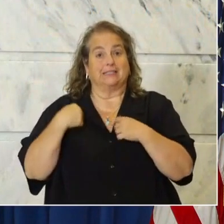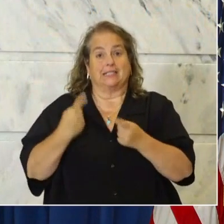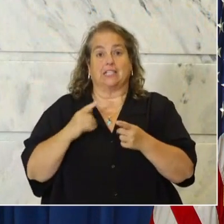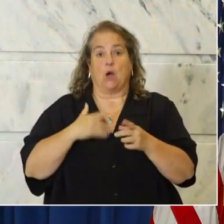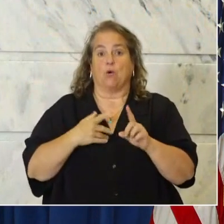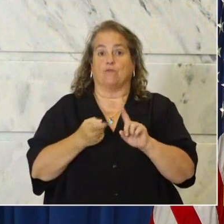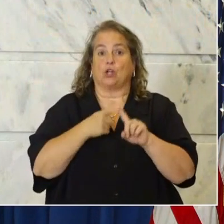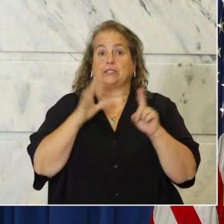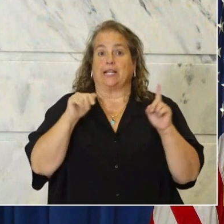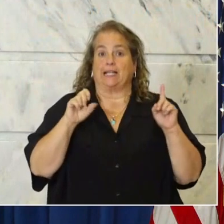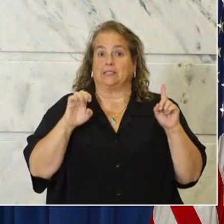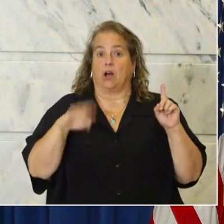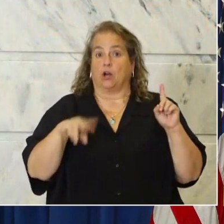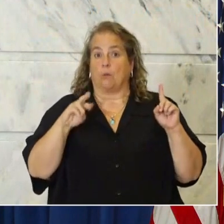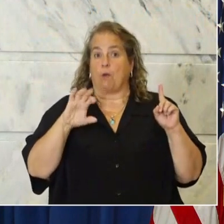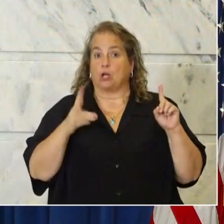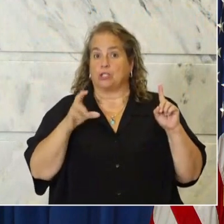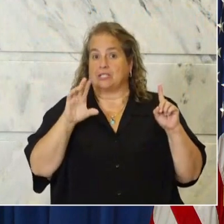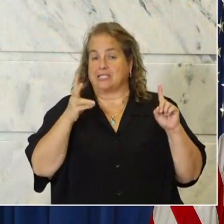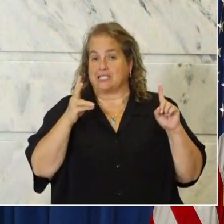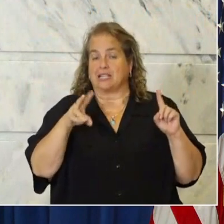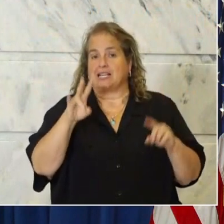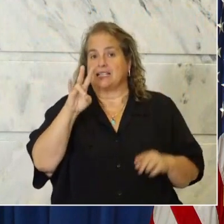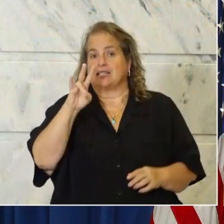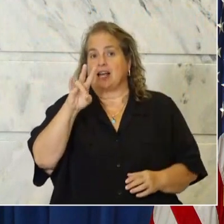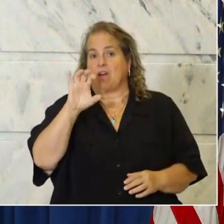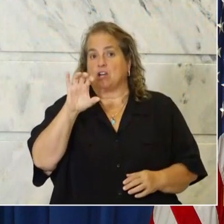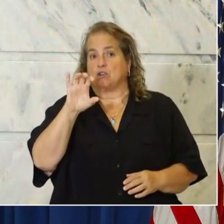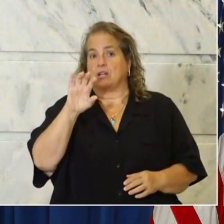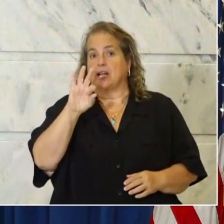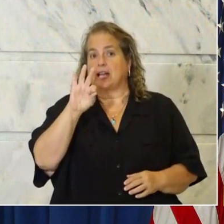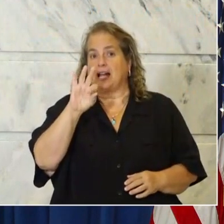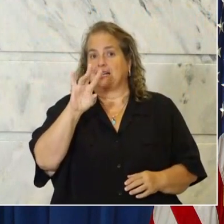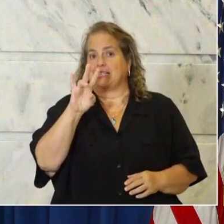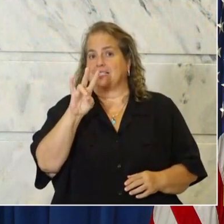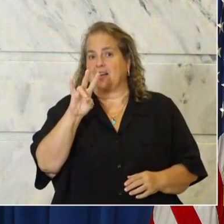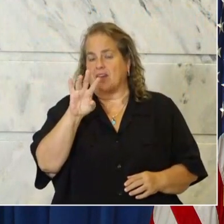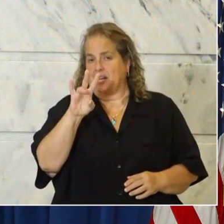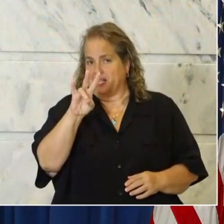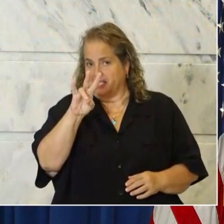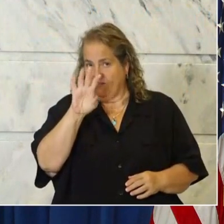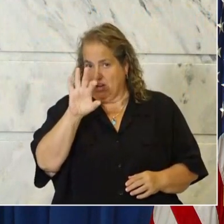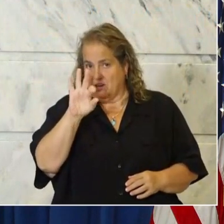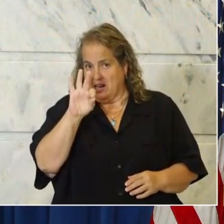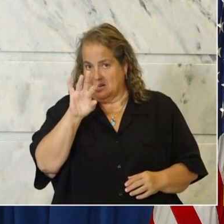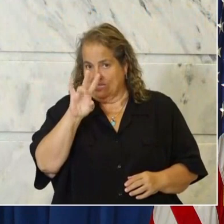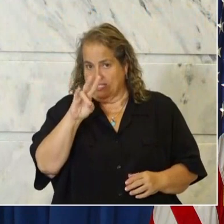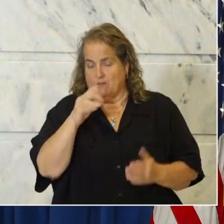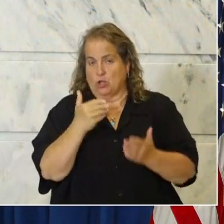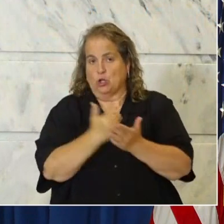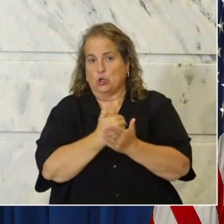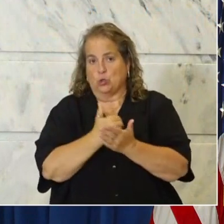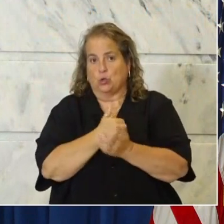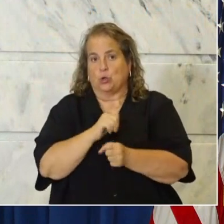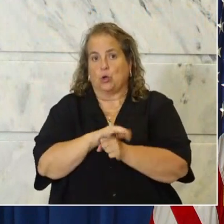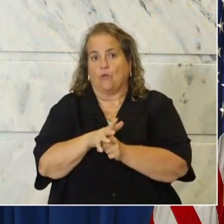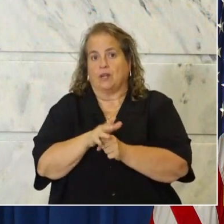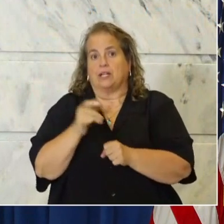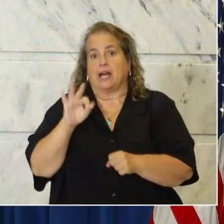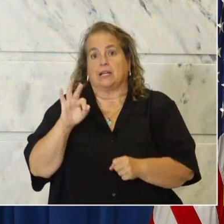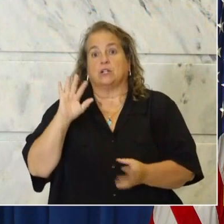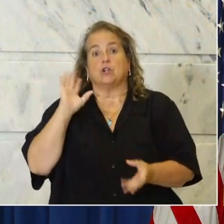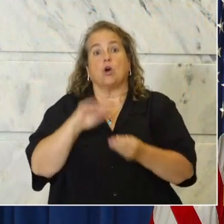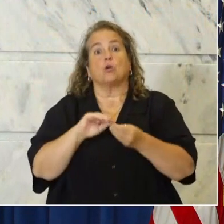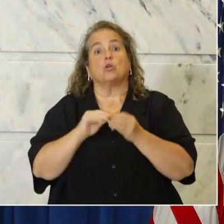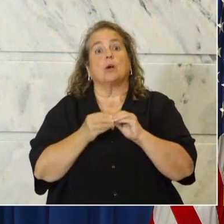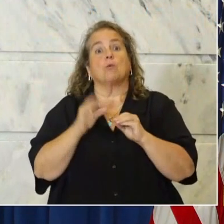March 6th, with 797 new cases of COVID-19. That brings our total number